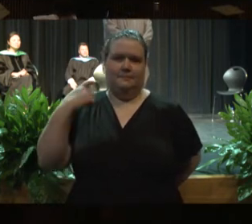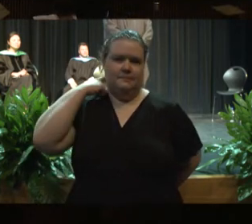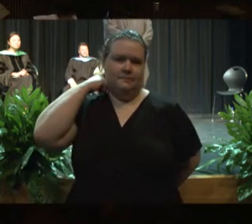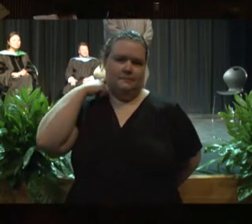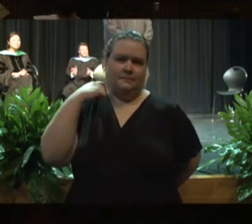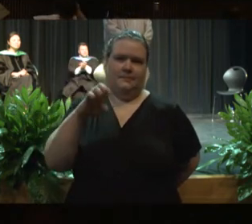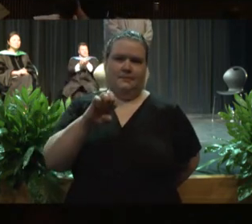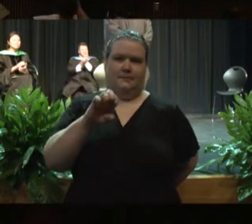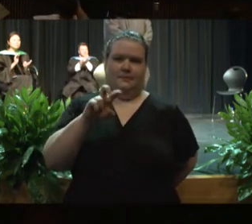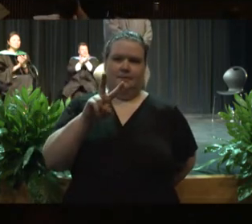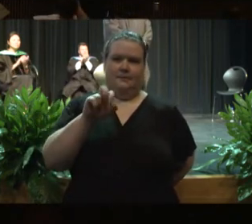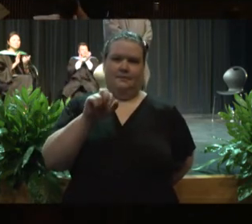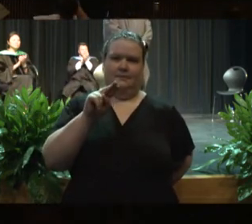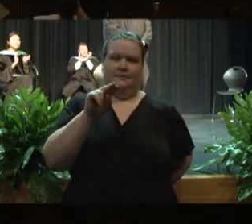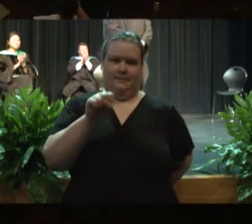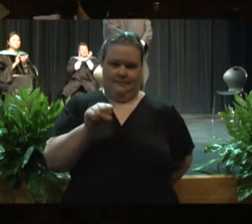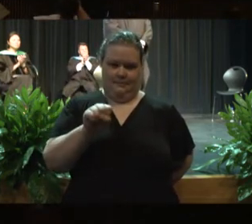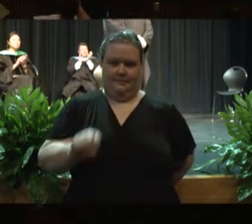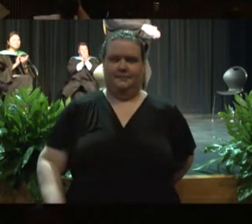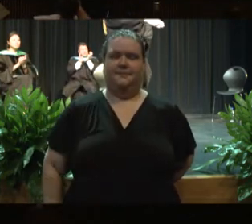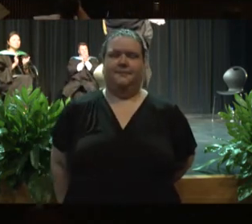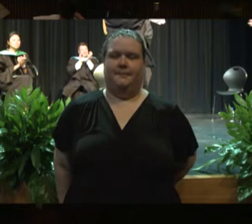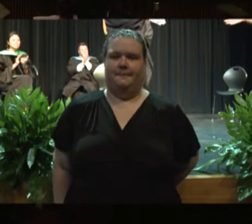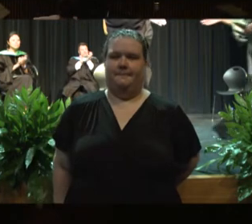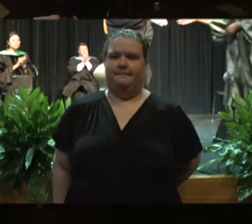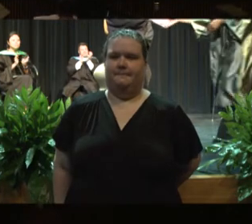Natasha Monique Renee Evans.